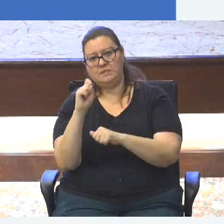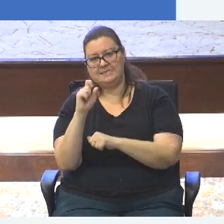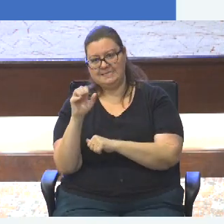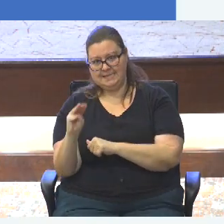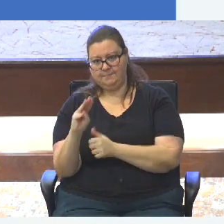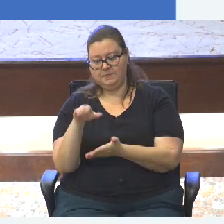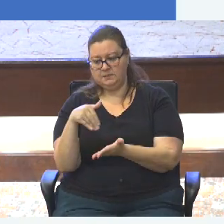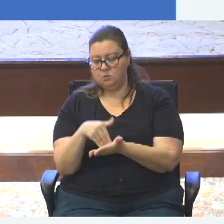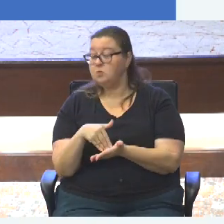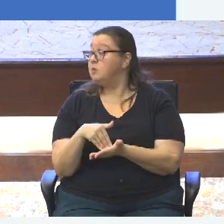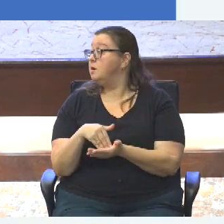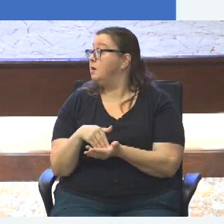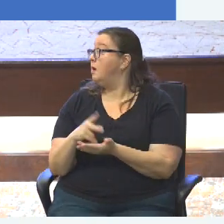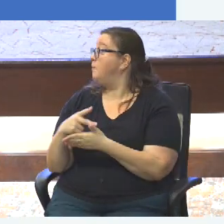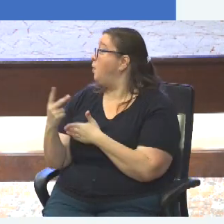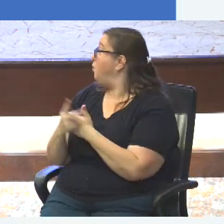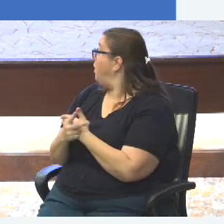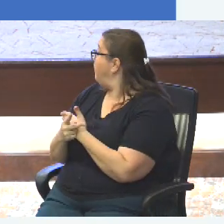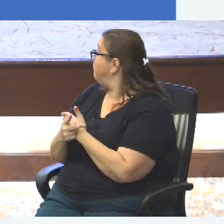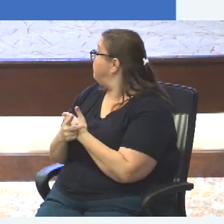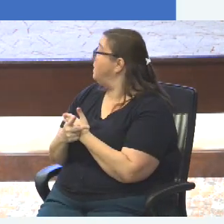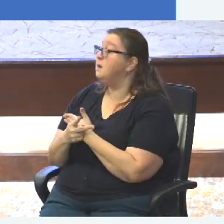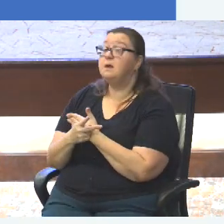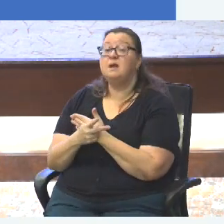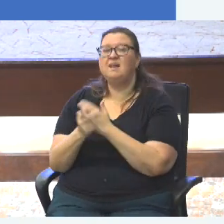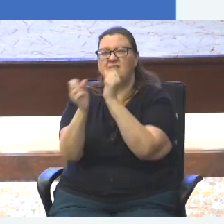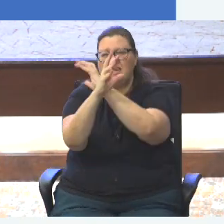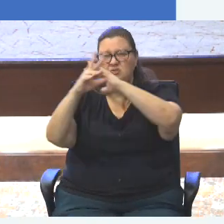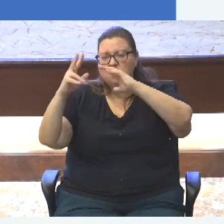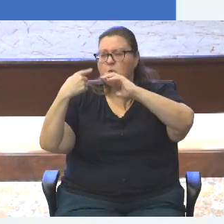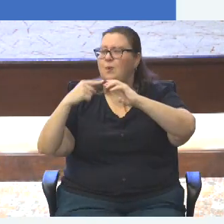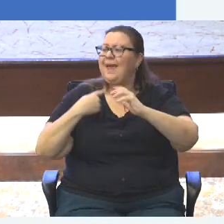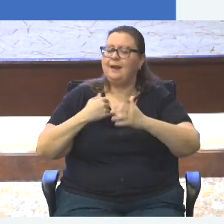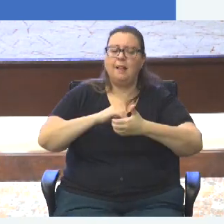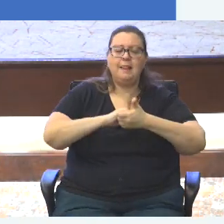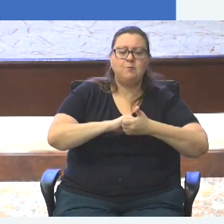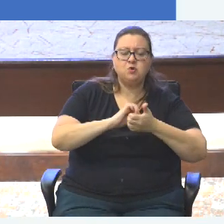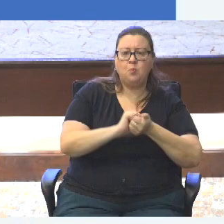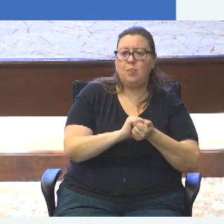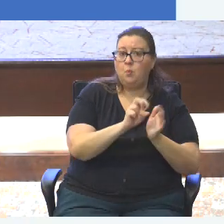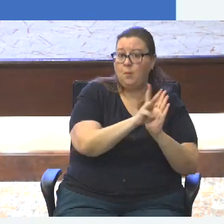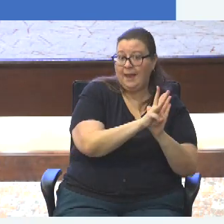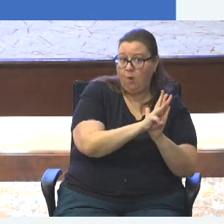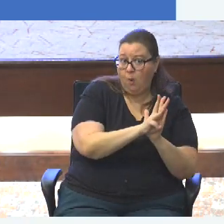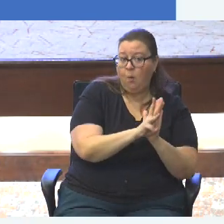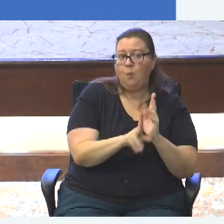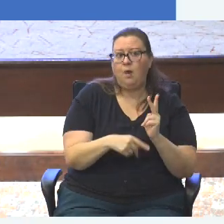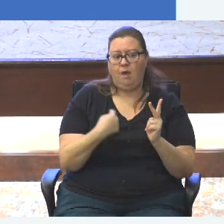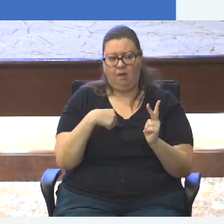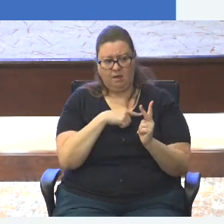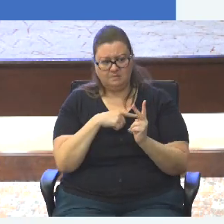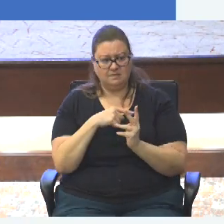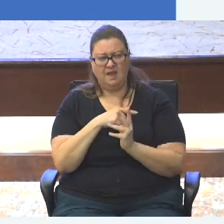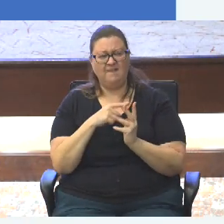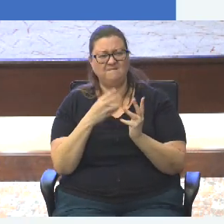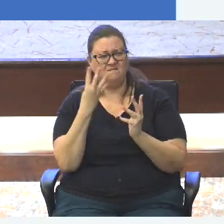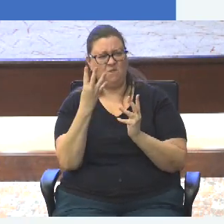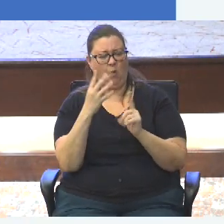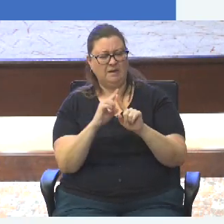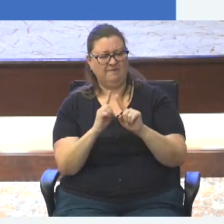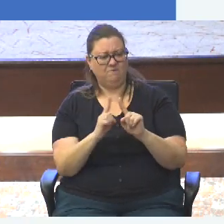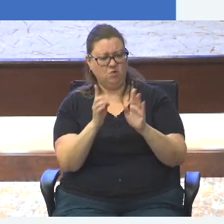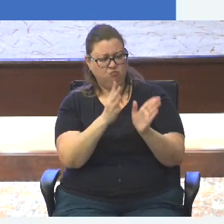So the programming vision for the STEAM Center was developed in collaboration with the City of Waco and is built around 4 key